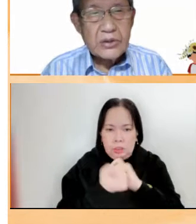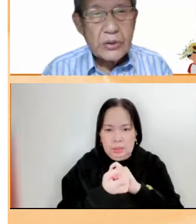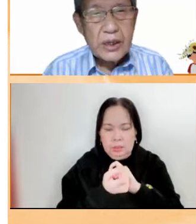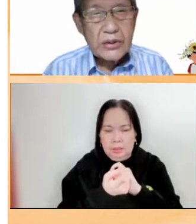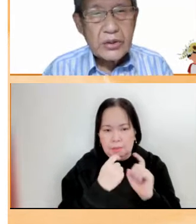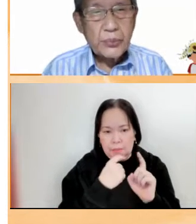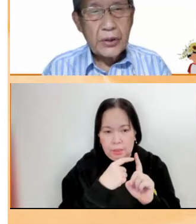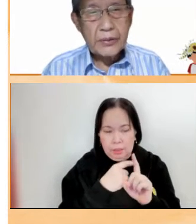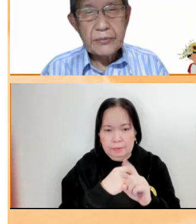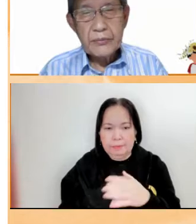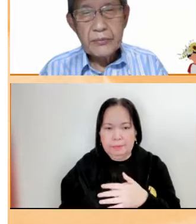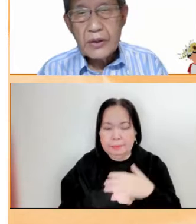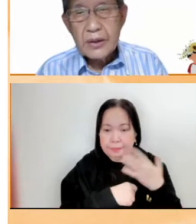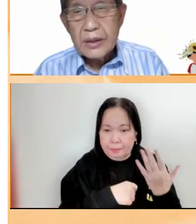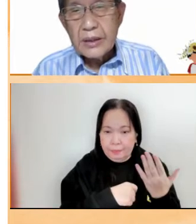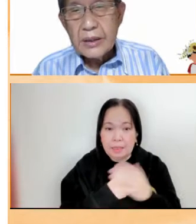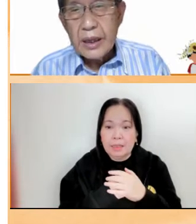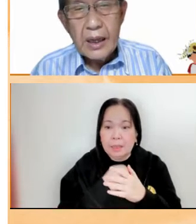Parental social support.